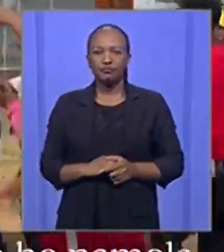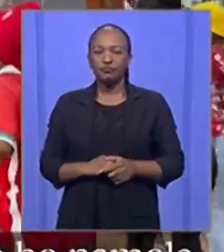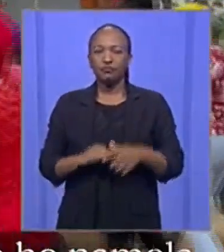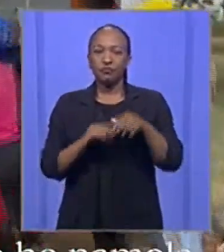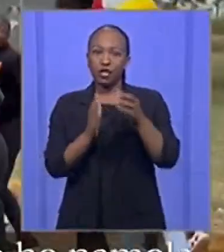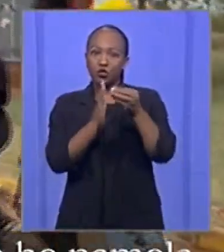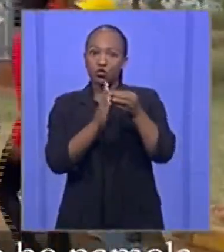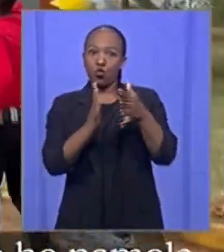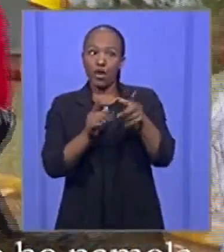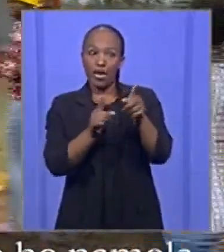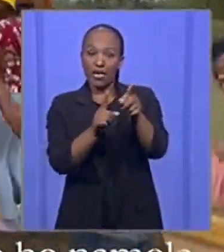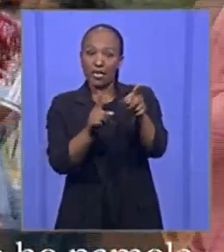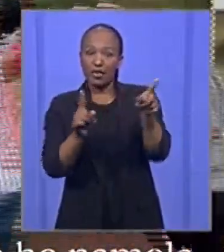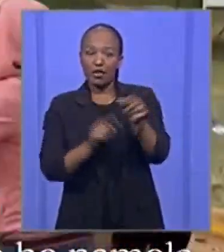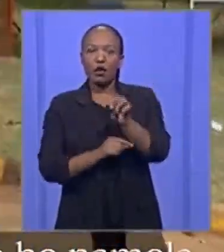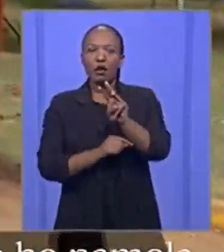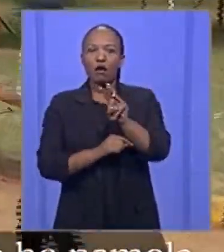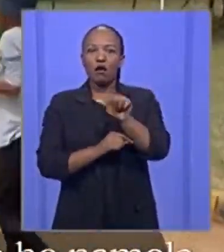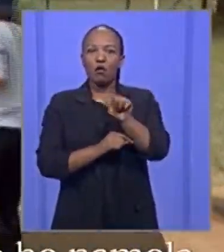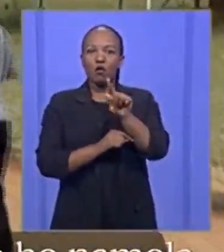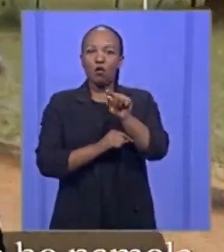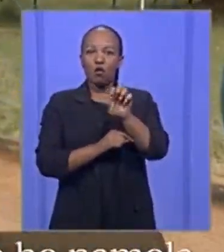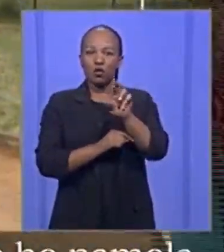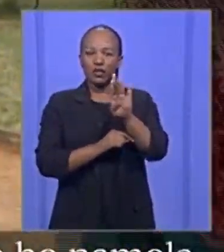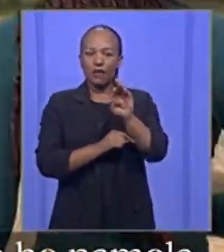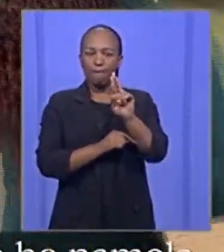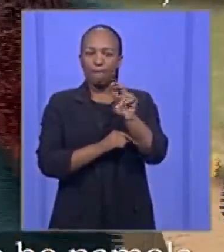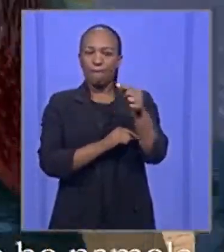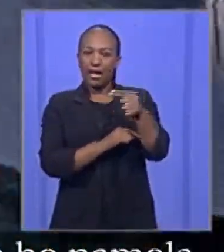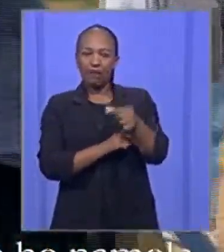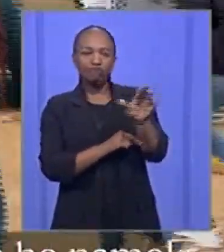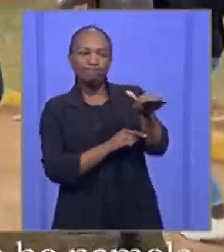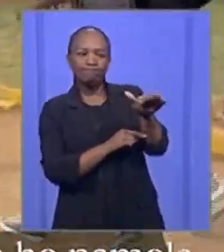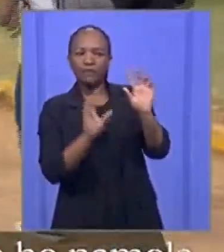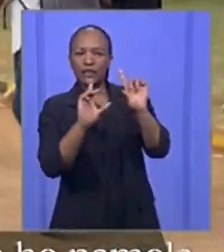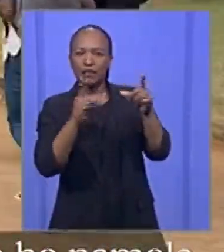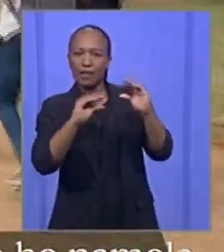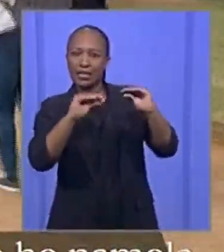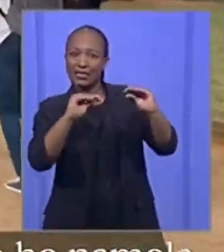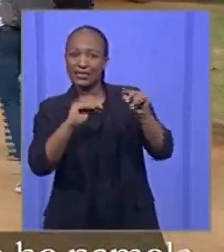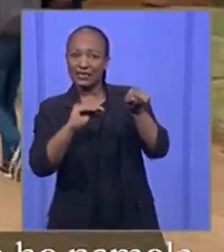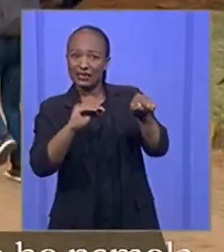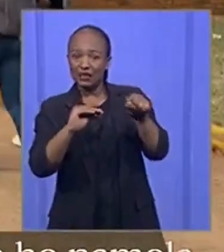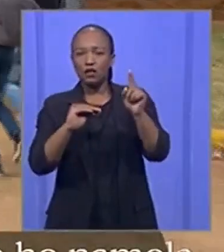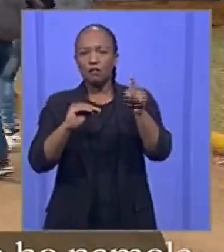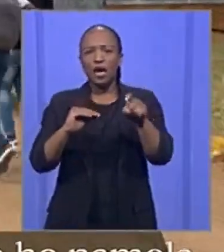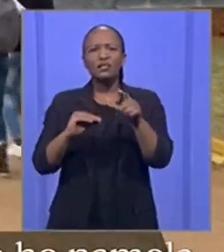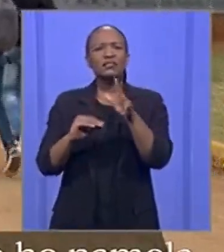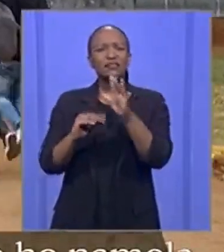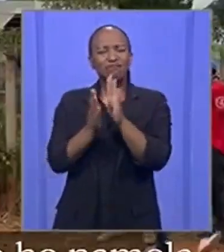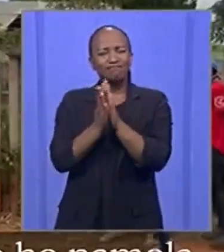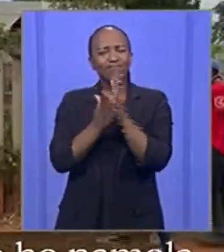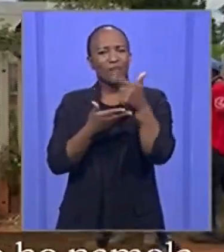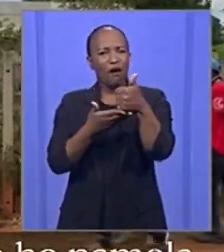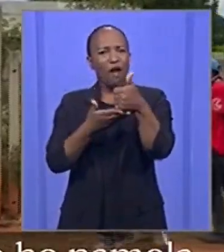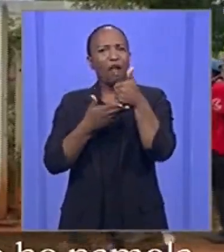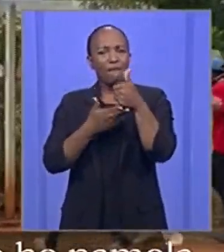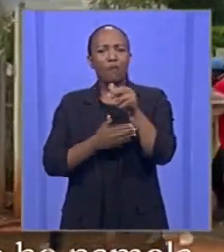Baithuti ba college ya Waterberg ba ipiletsa ho lefapha la thuto hore le kenelle tabeng ya ho silifshwe ha bona